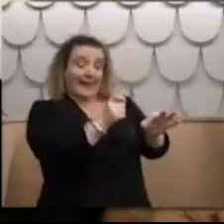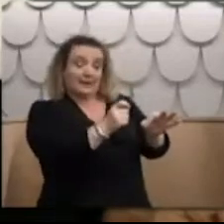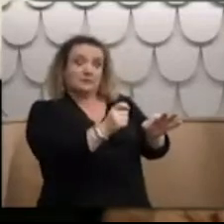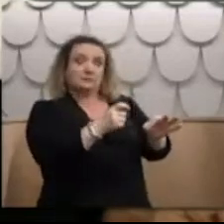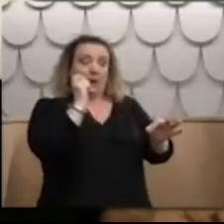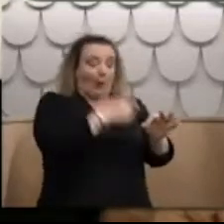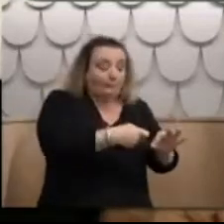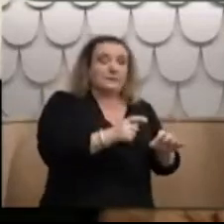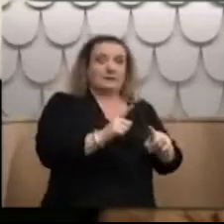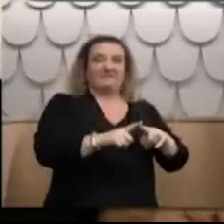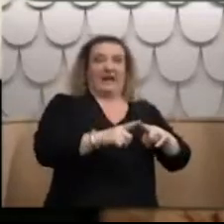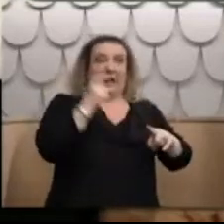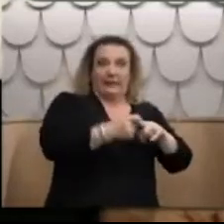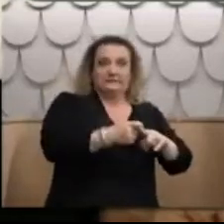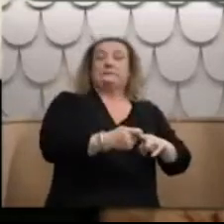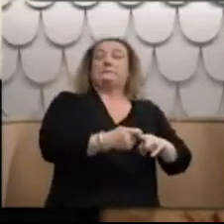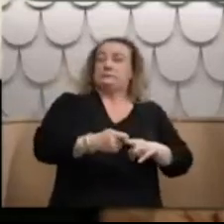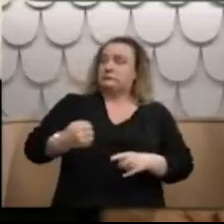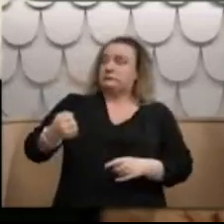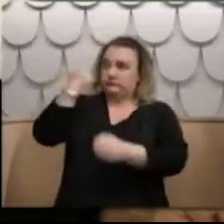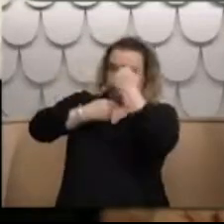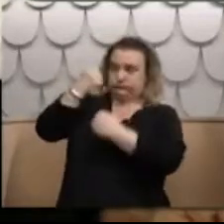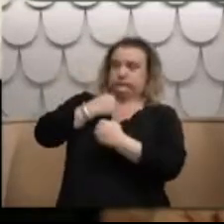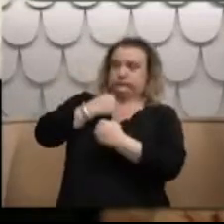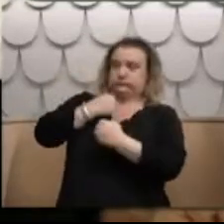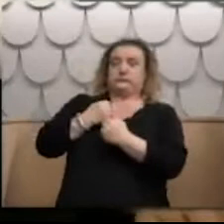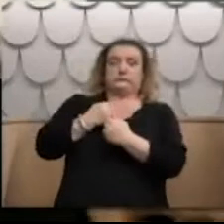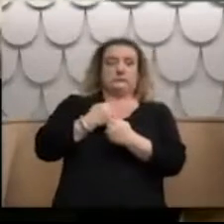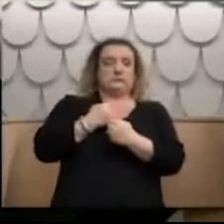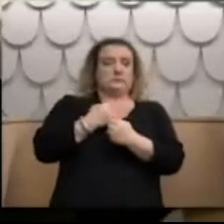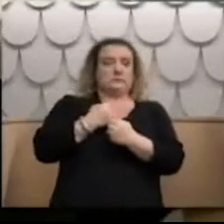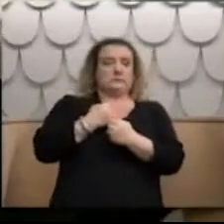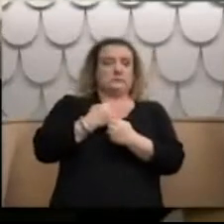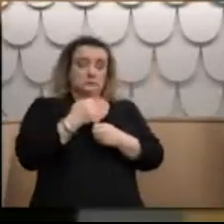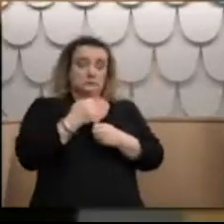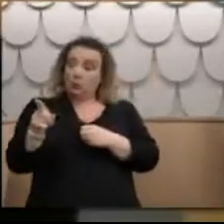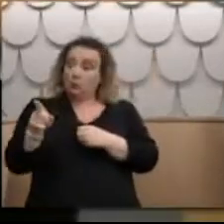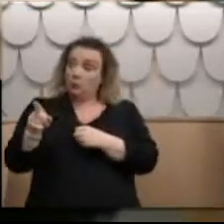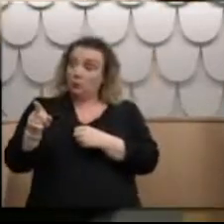you and the other? Lawrence. Tamariki that he took for a walk in the woods? Oh, tamarikis.